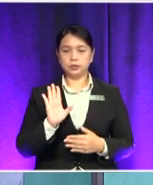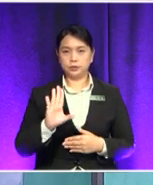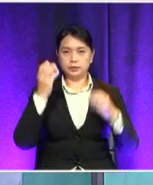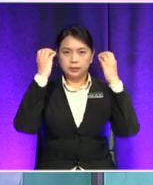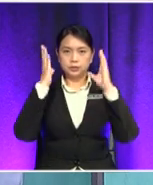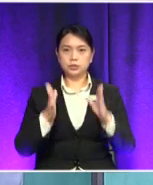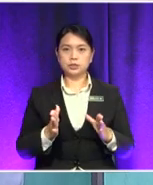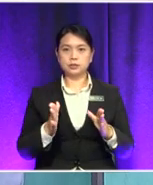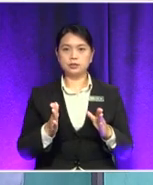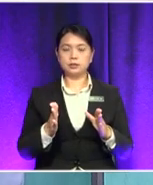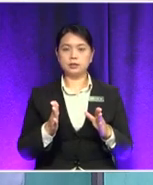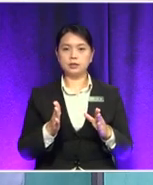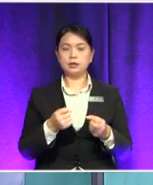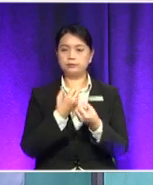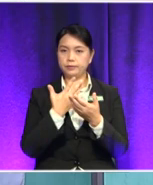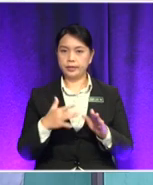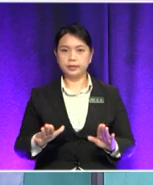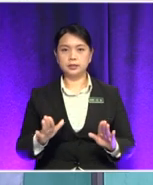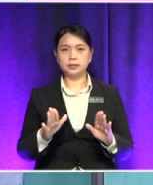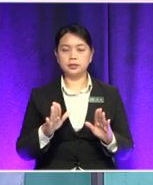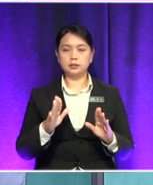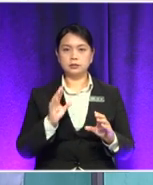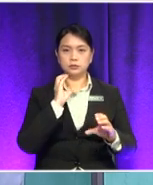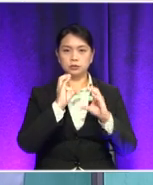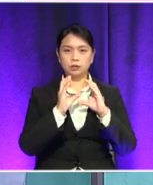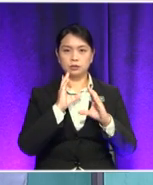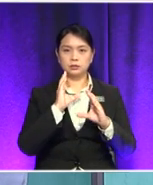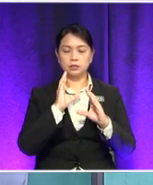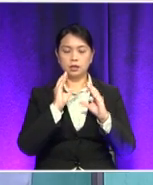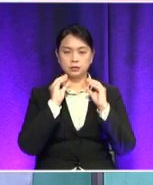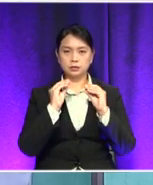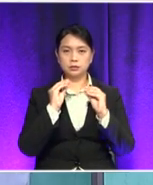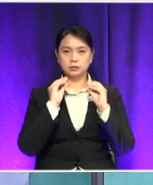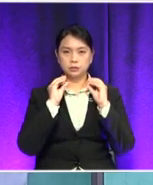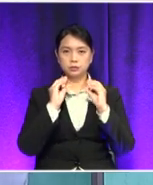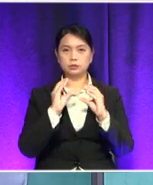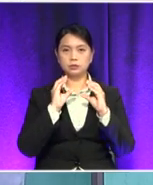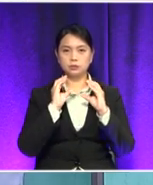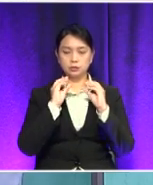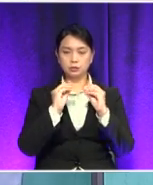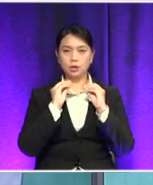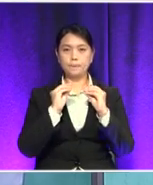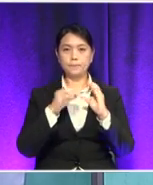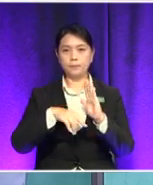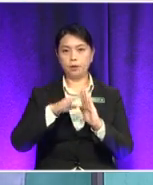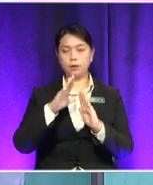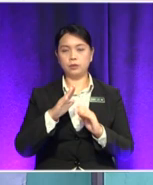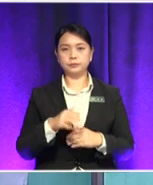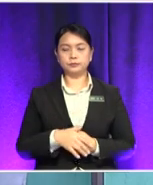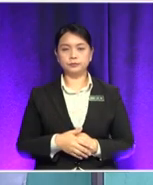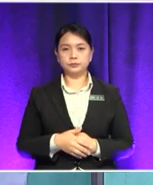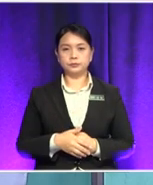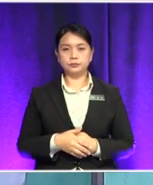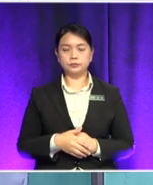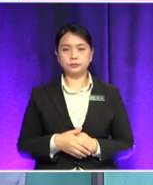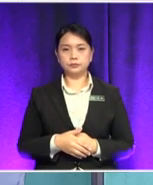some, maybe a lot more than this one. So you can use that, okay? So these are some of the examples.